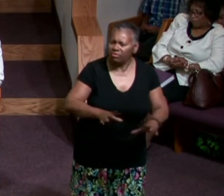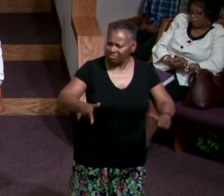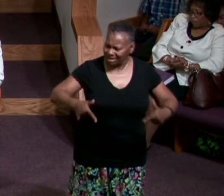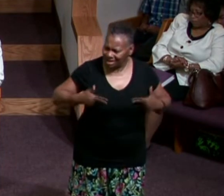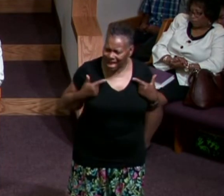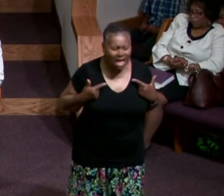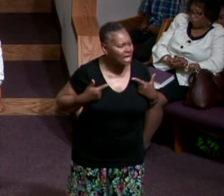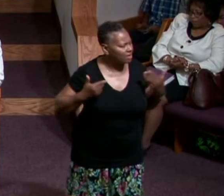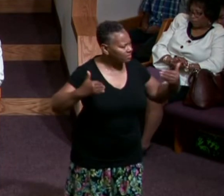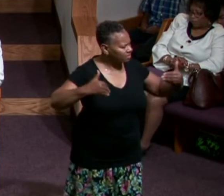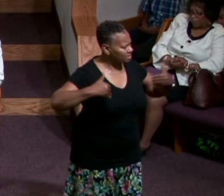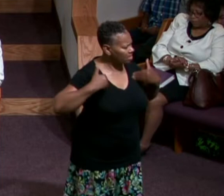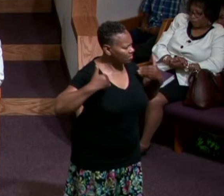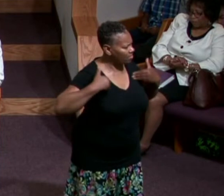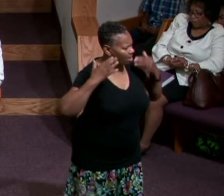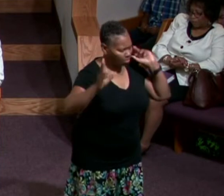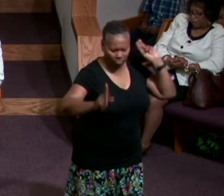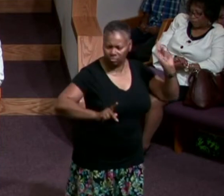of young folks.